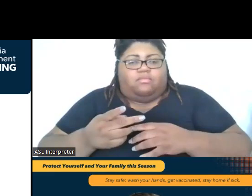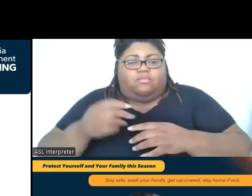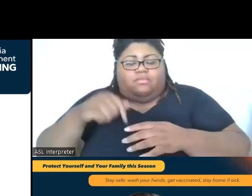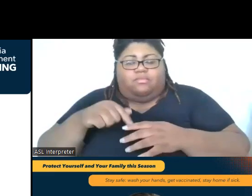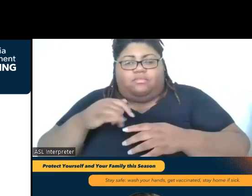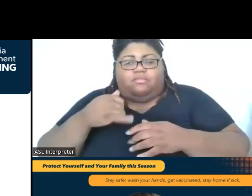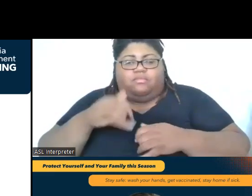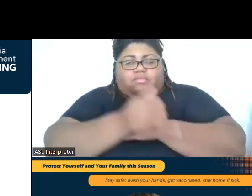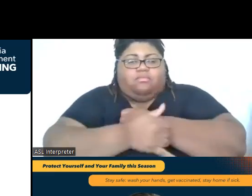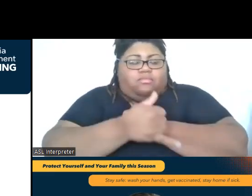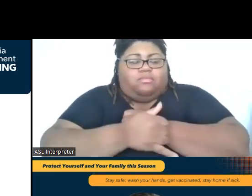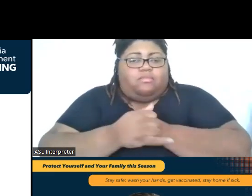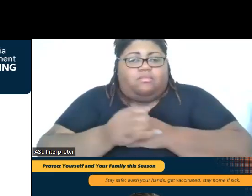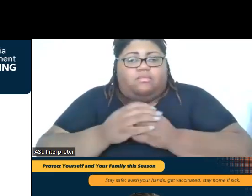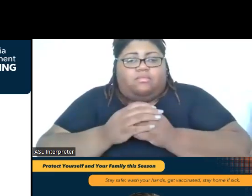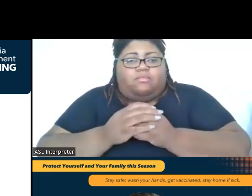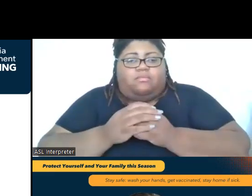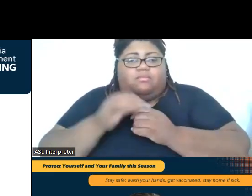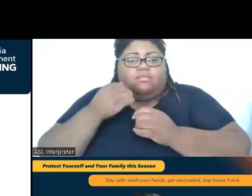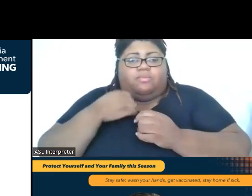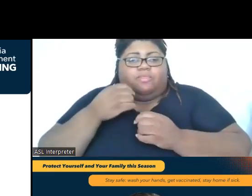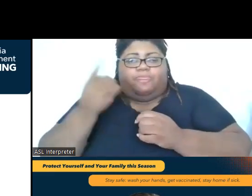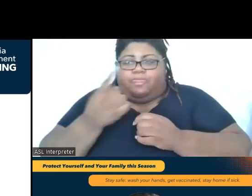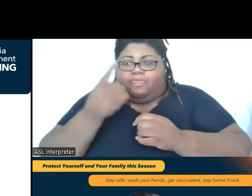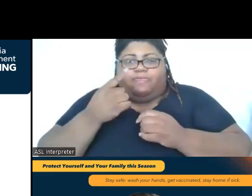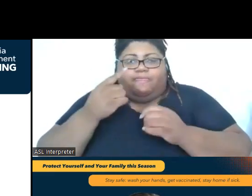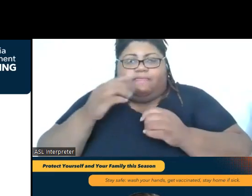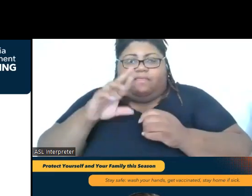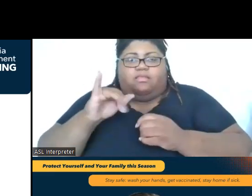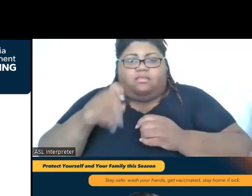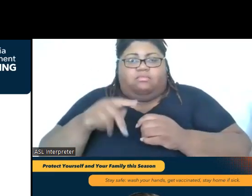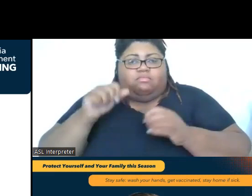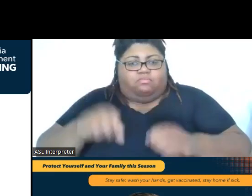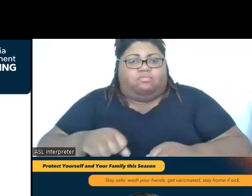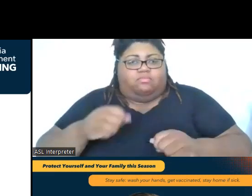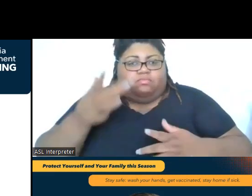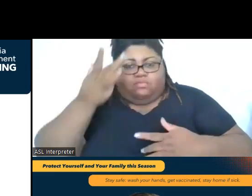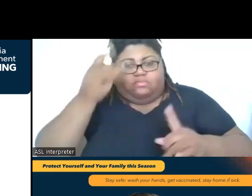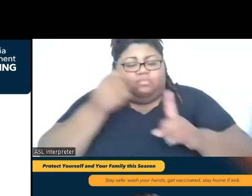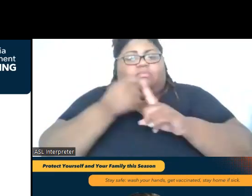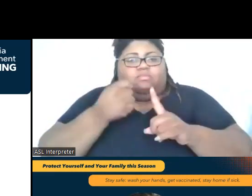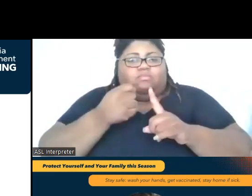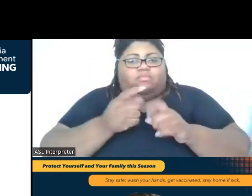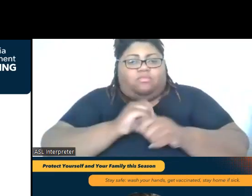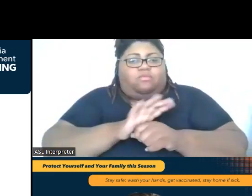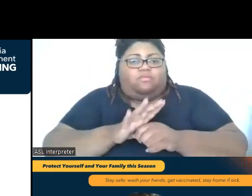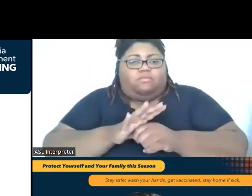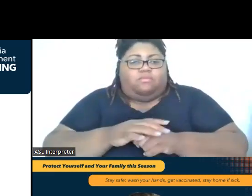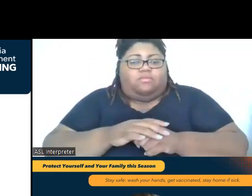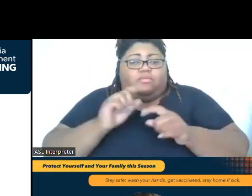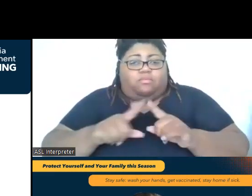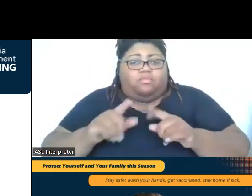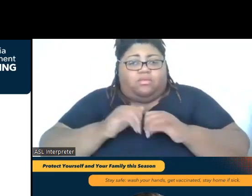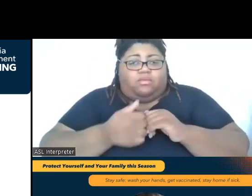there is always a risk of getting COVID. The ways in which we can personally risk mitigate is stay up to date with our